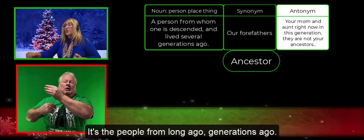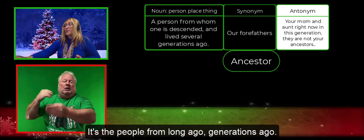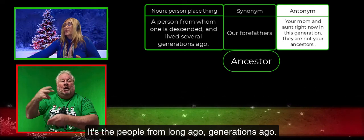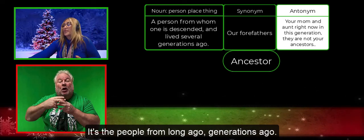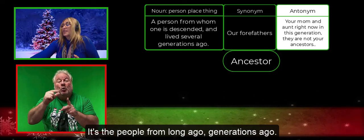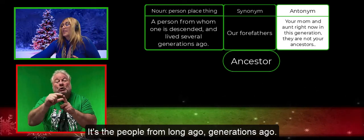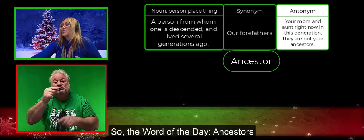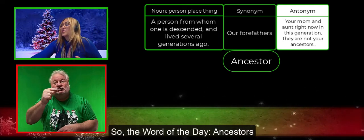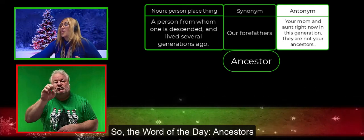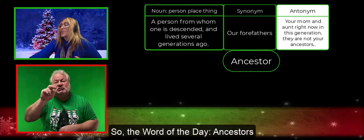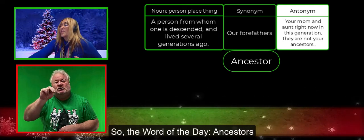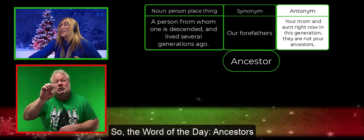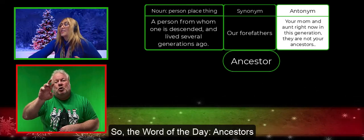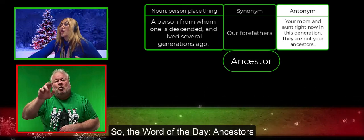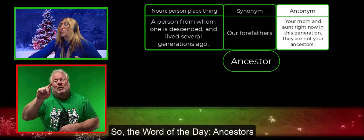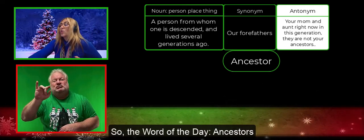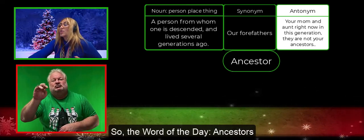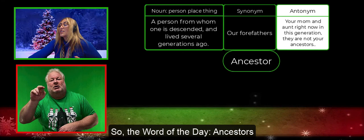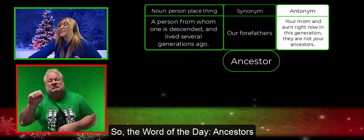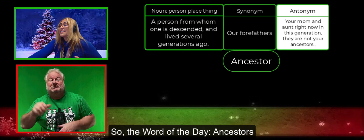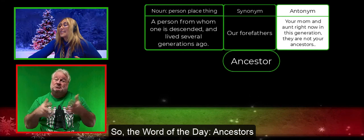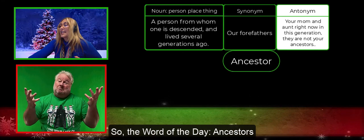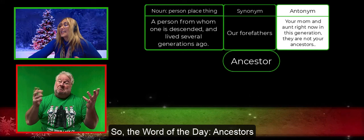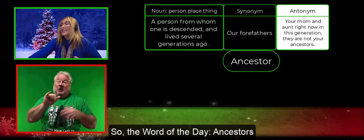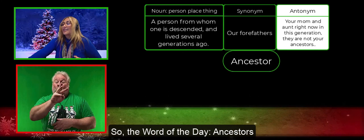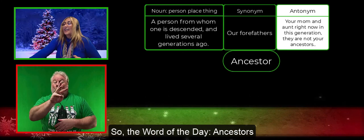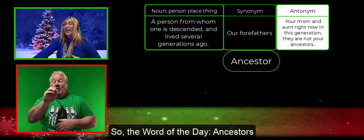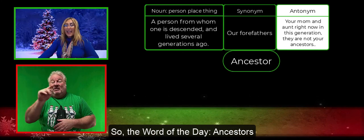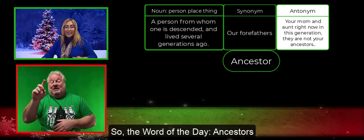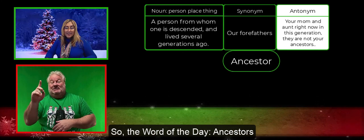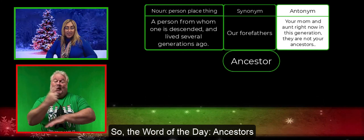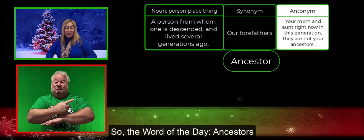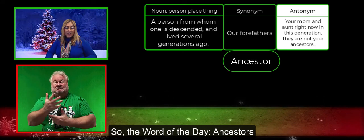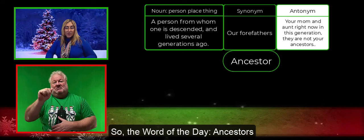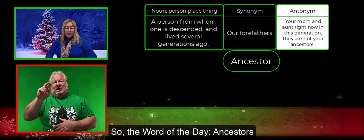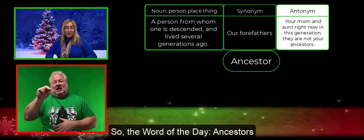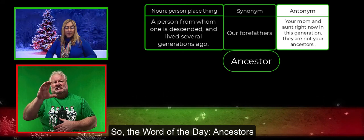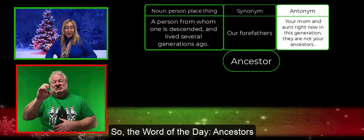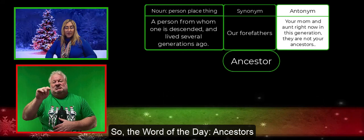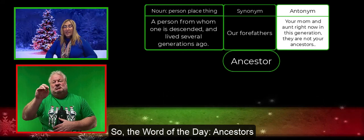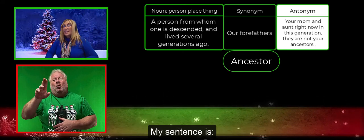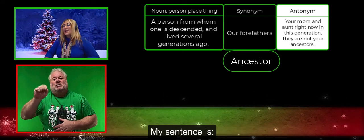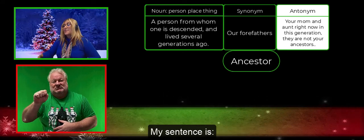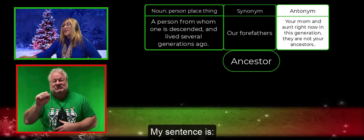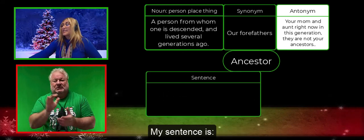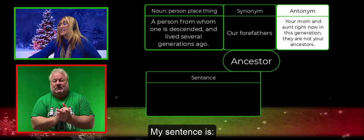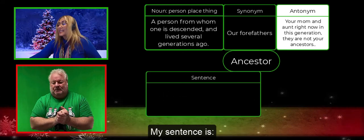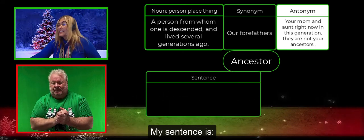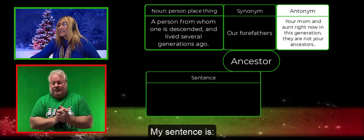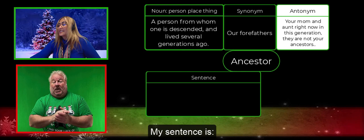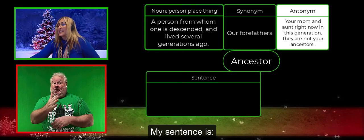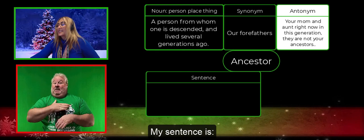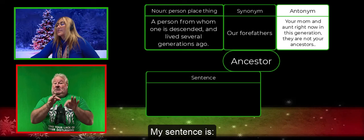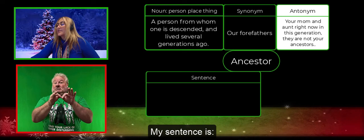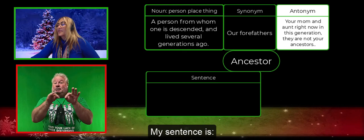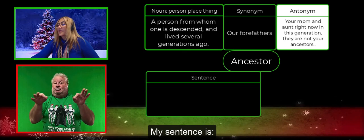ago. So, the word of the day, ancestors. My